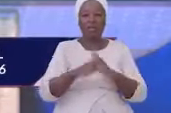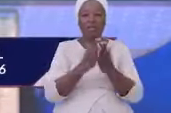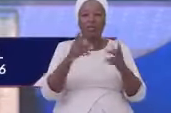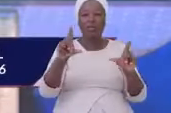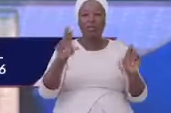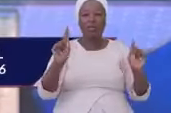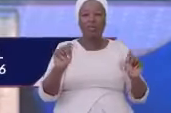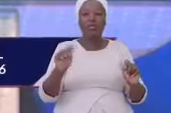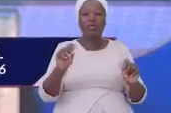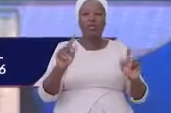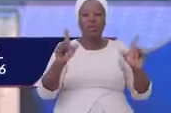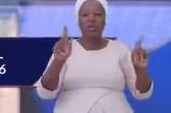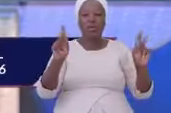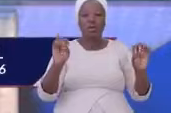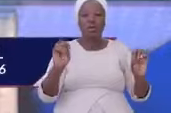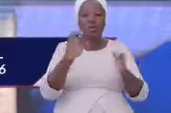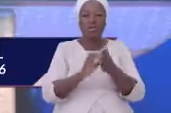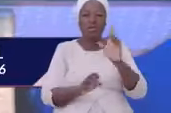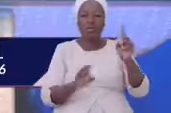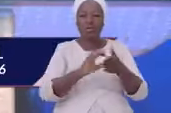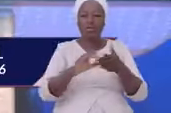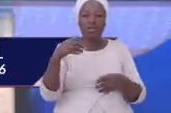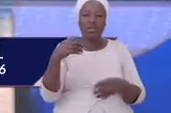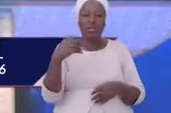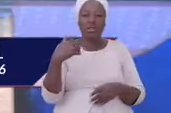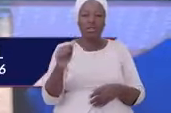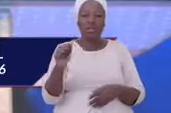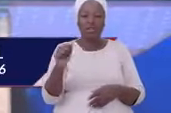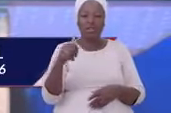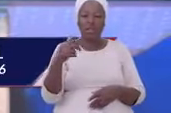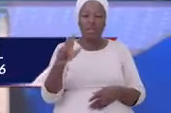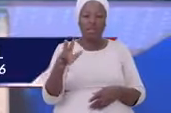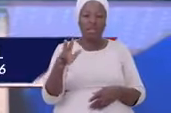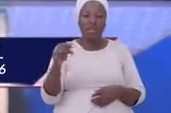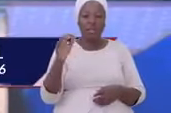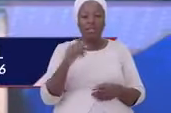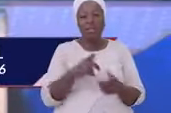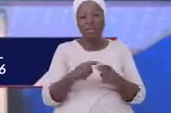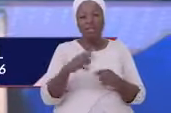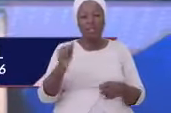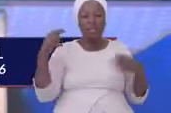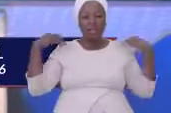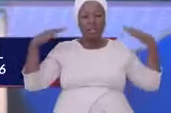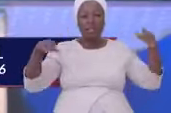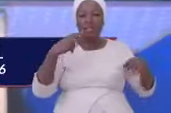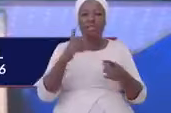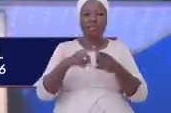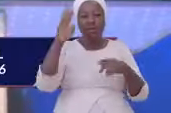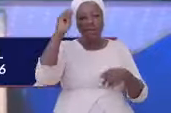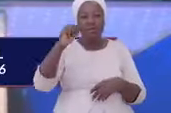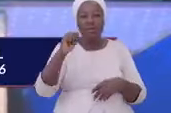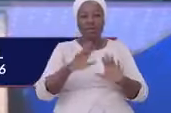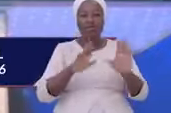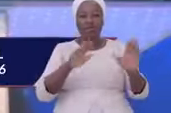But the angel said unto him, fear not, Zechariah, for thy